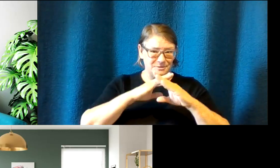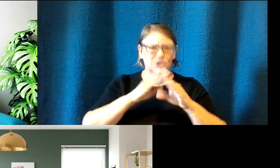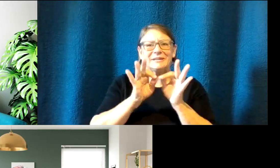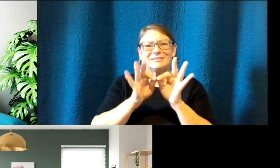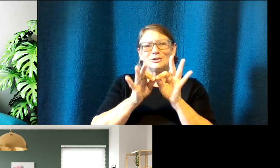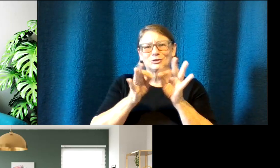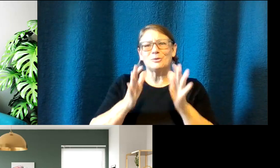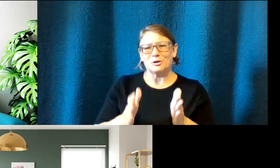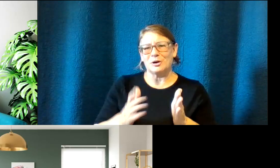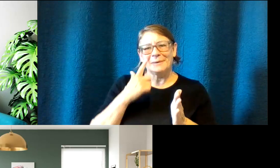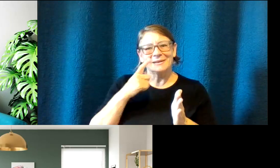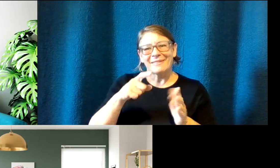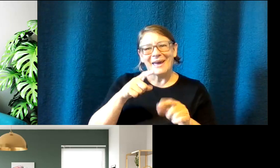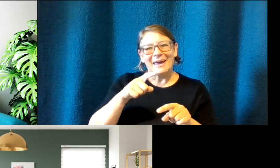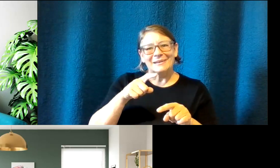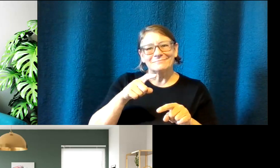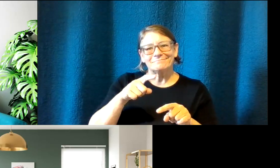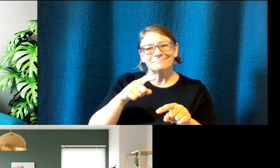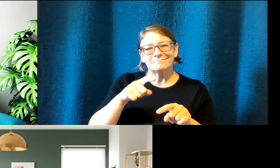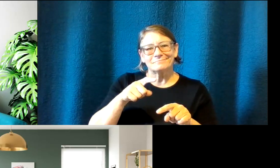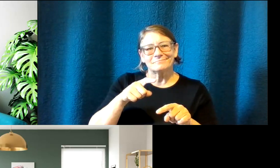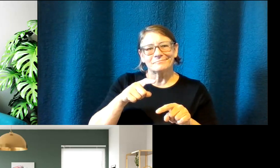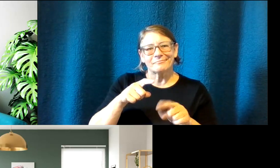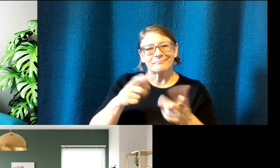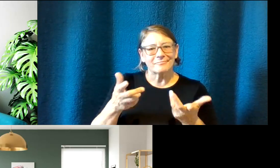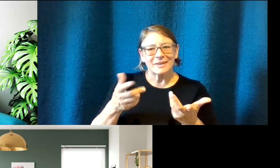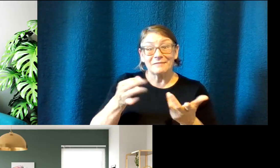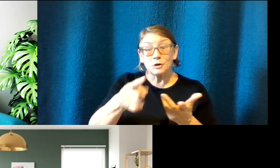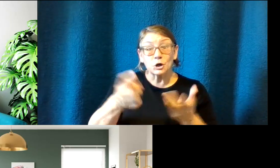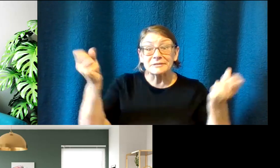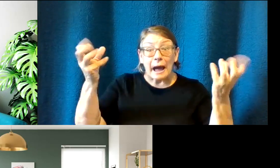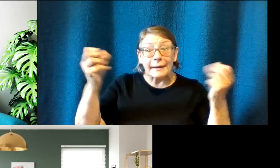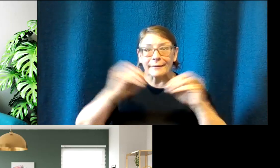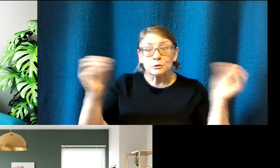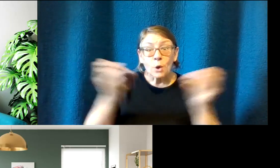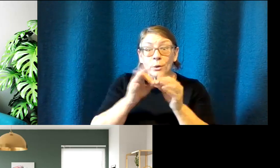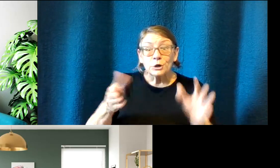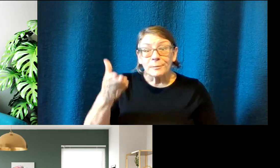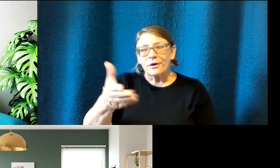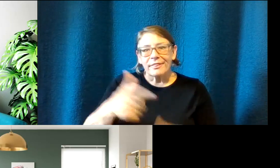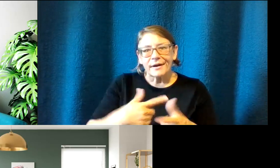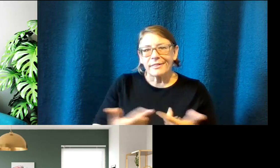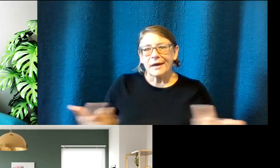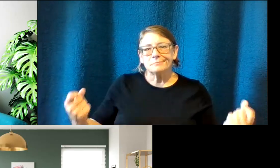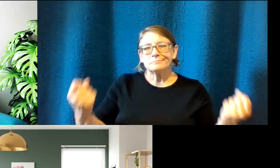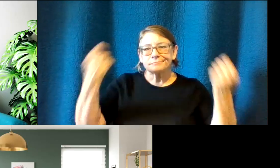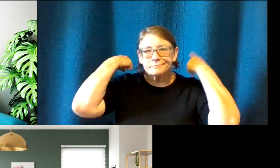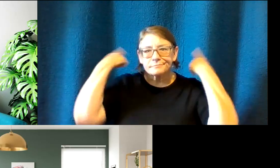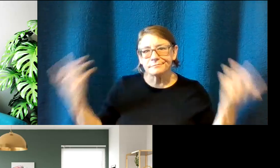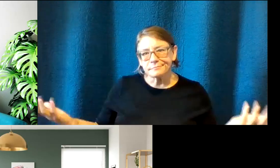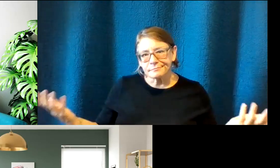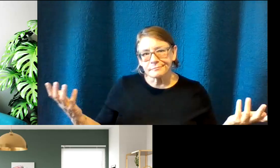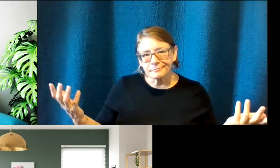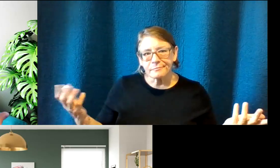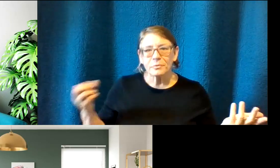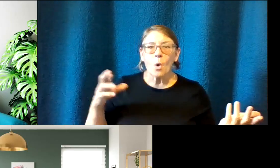interpreters, because they can't speak for that. If you're signing and there's no interpreter there, or that's their secondary language, and now they're trying to do an